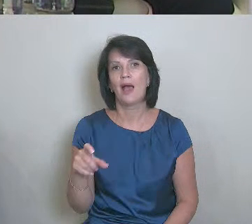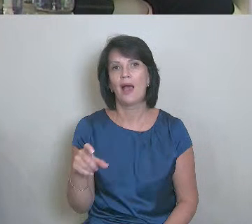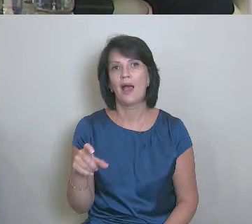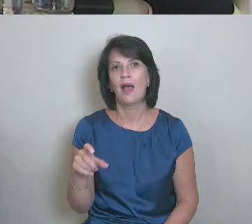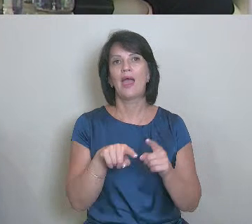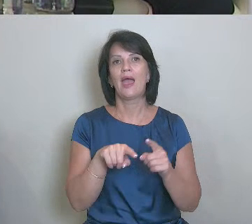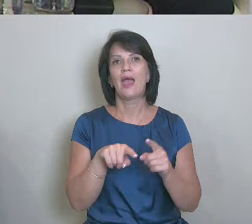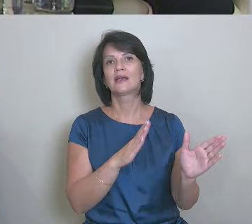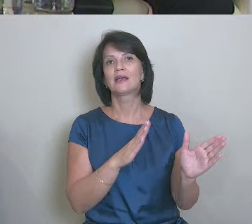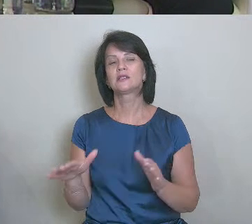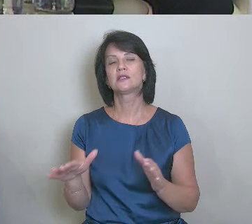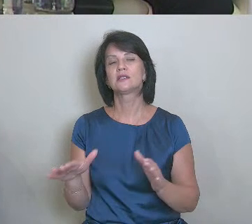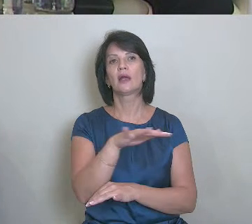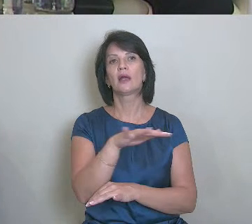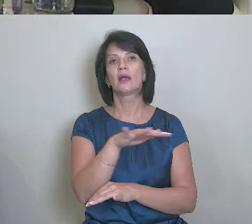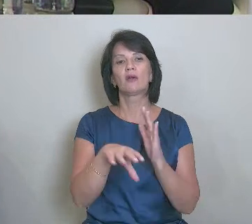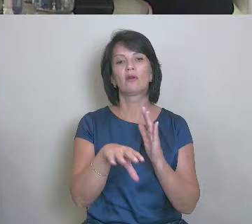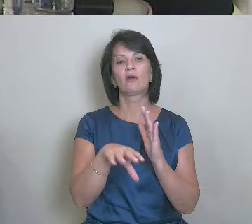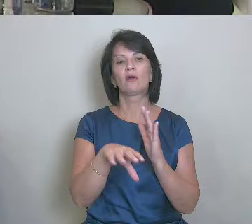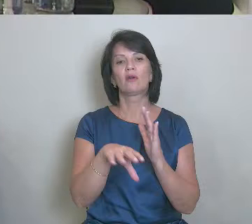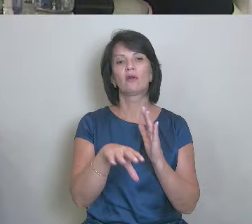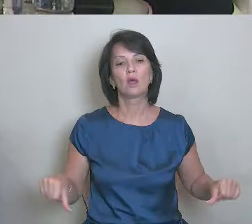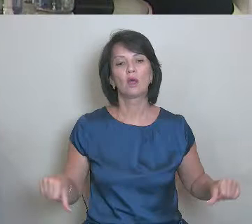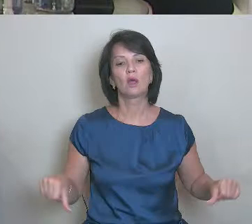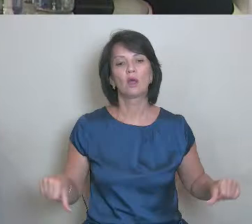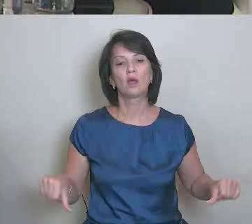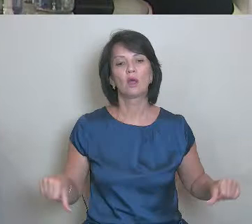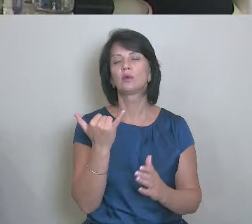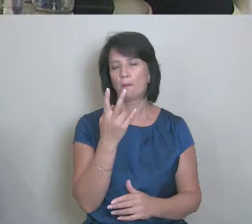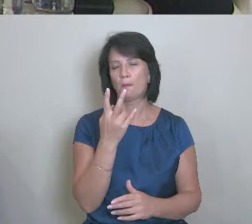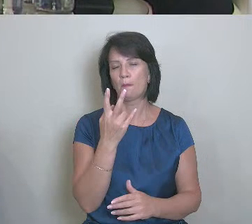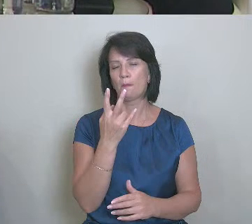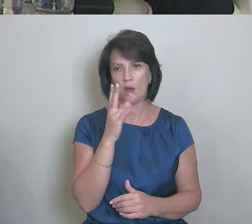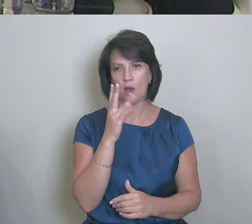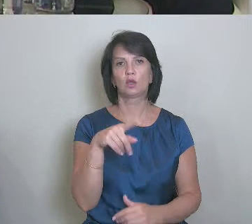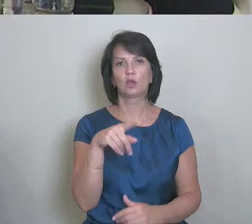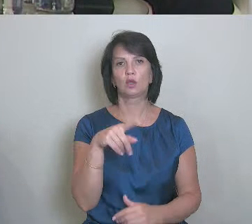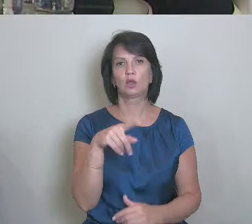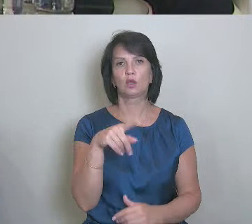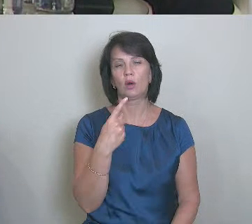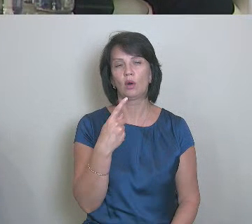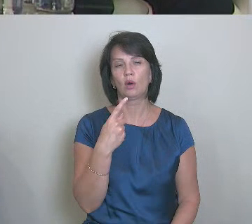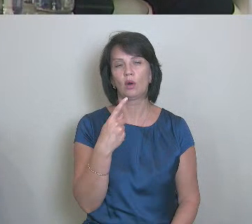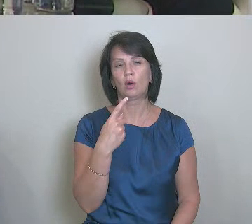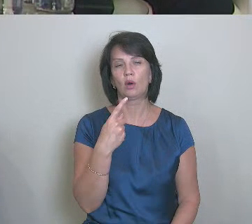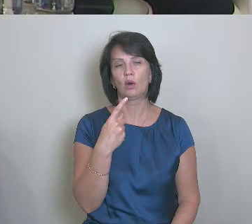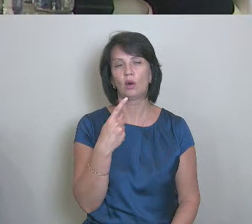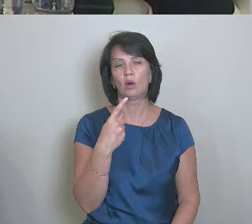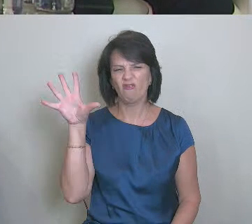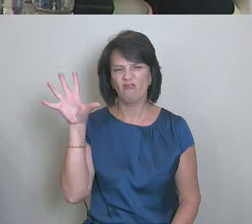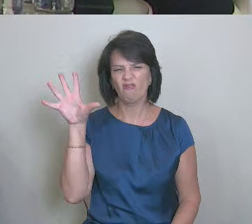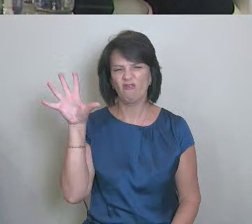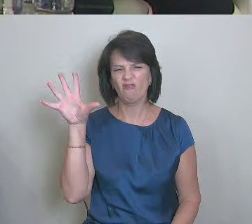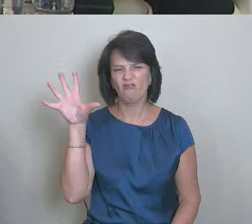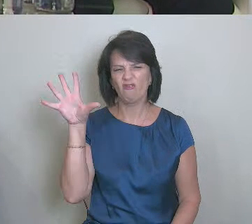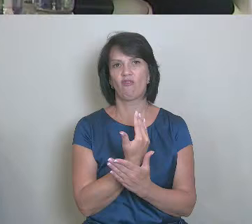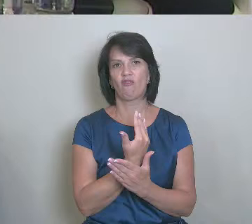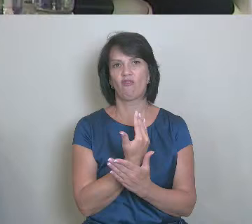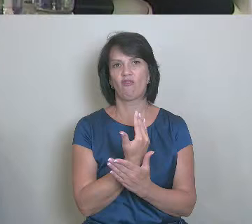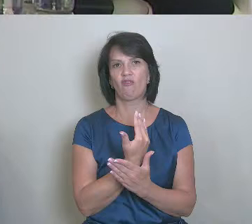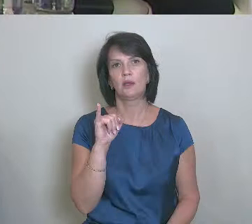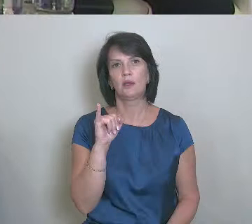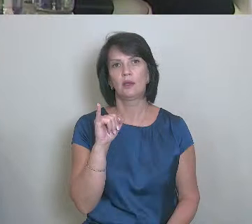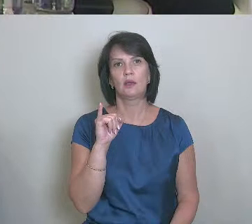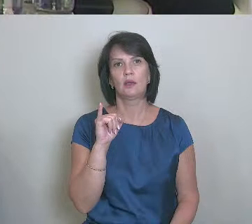territorial community, and that's it. So the whole system of TECs, and we are going to see it and discuss it, so it's new, it's absolutely